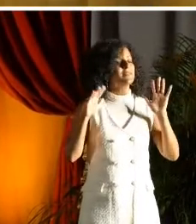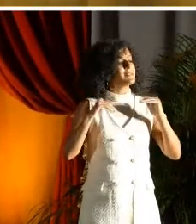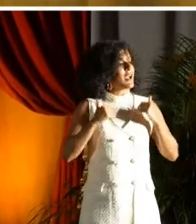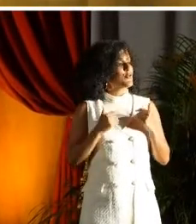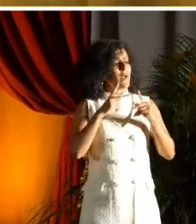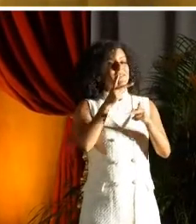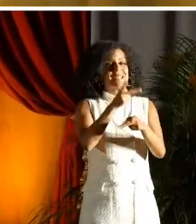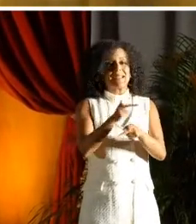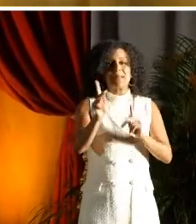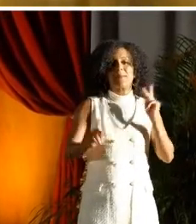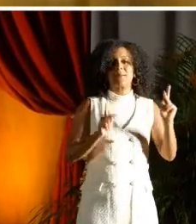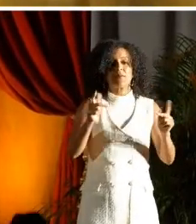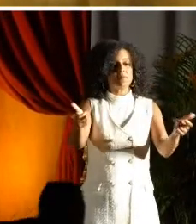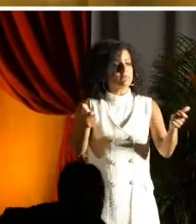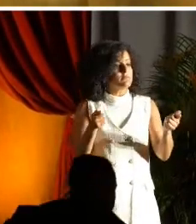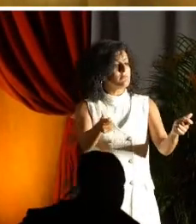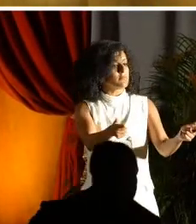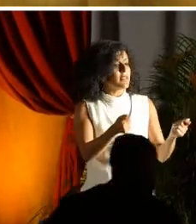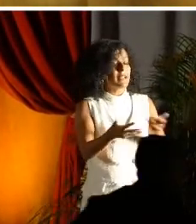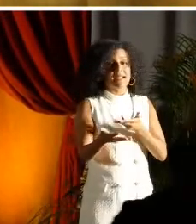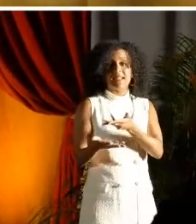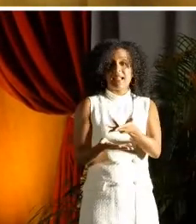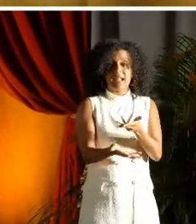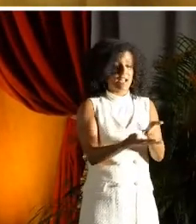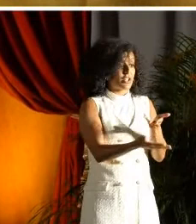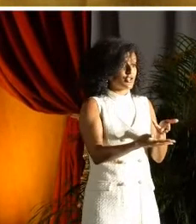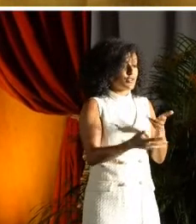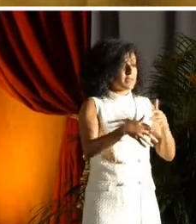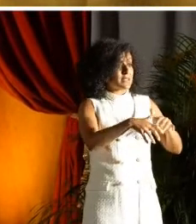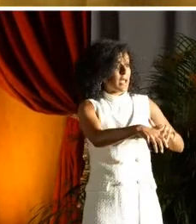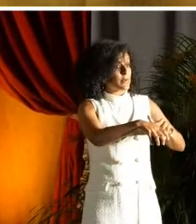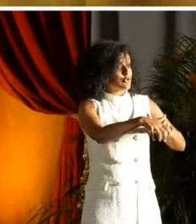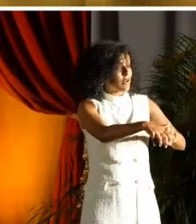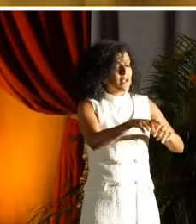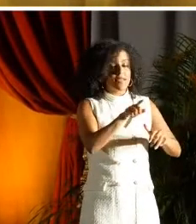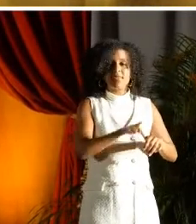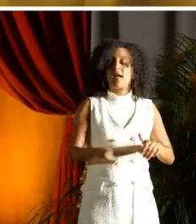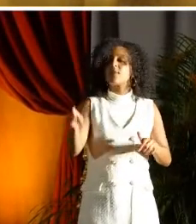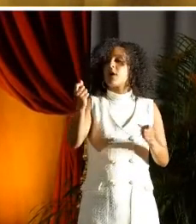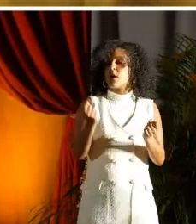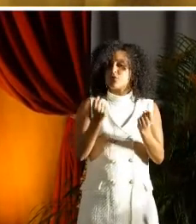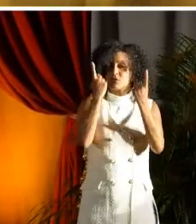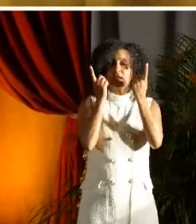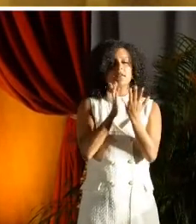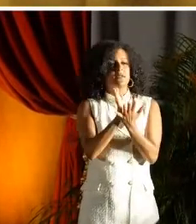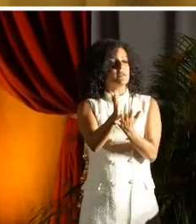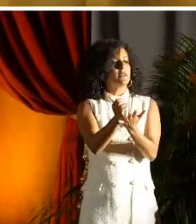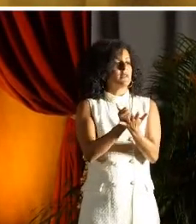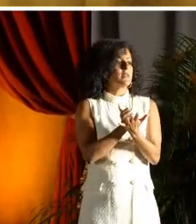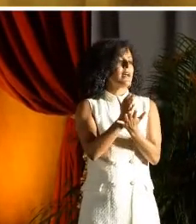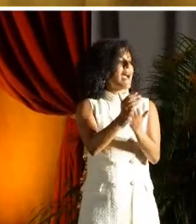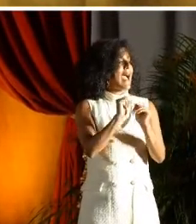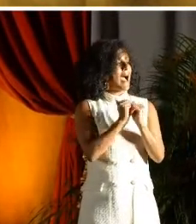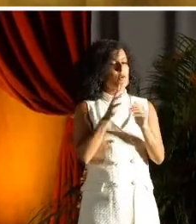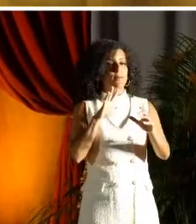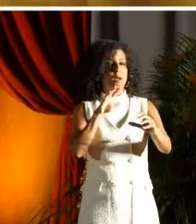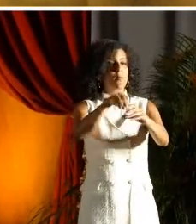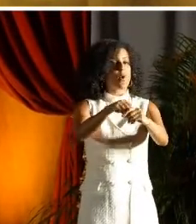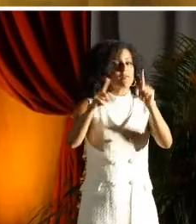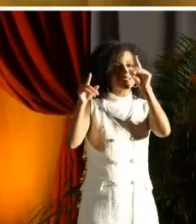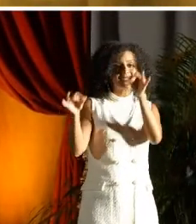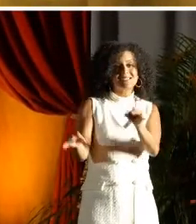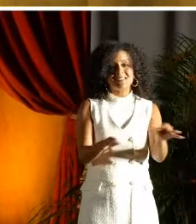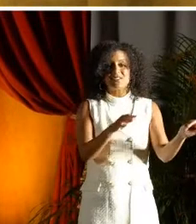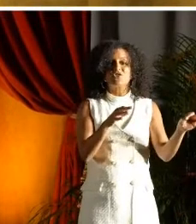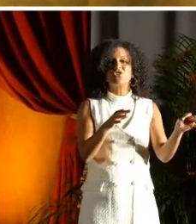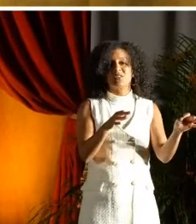people engaged. But engagement may not be just demonstrations. It is them understanding how to be a part of the